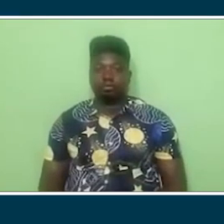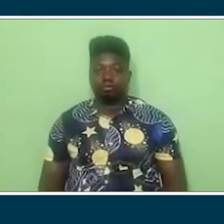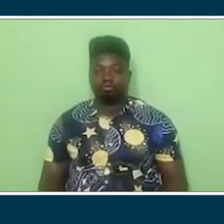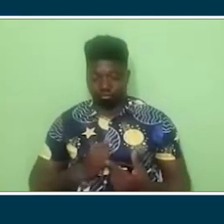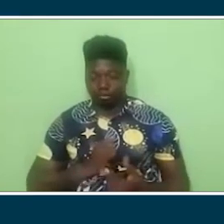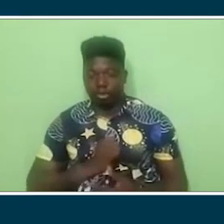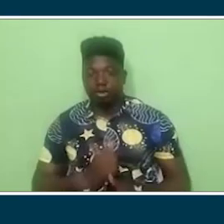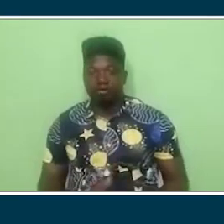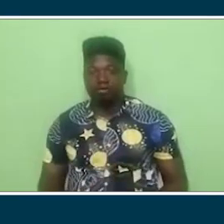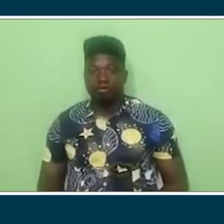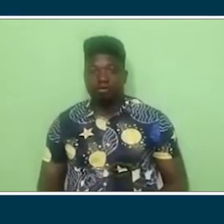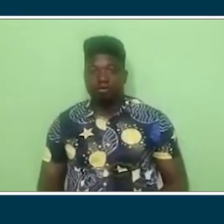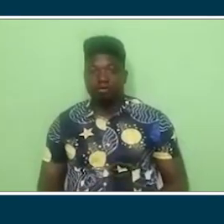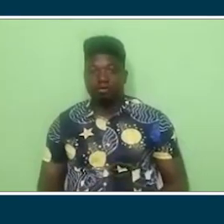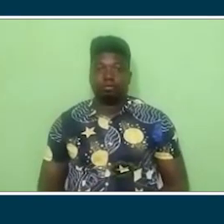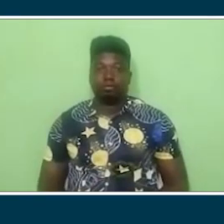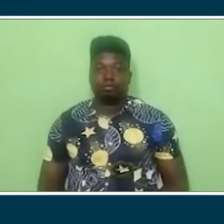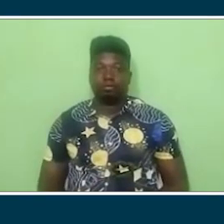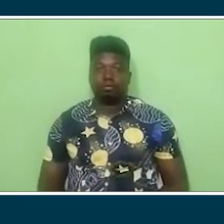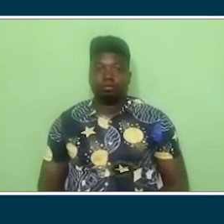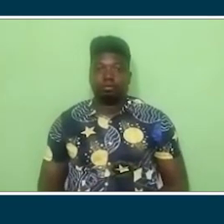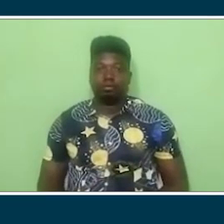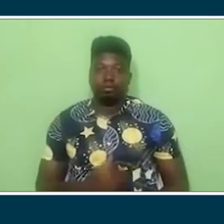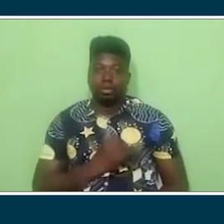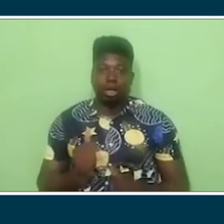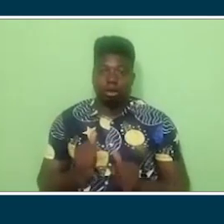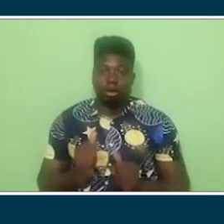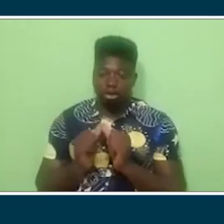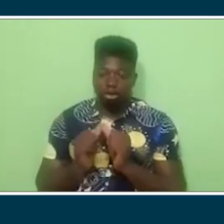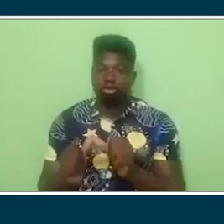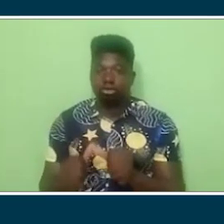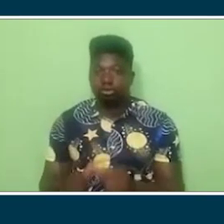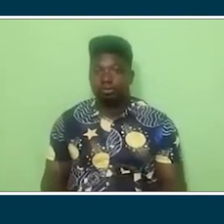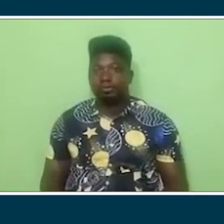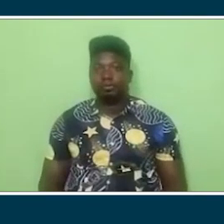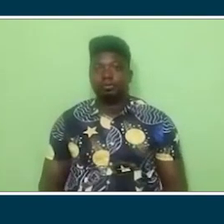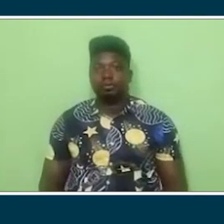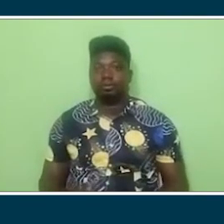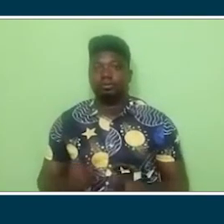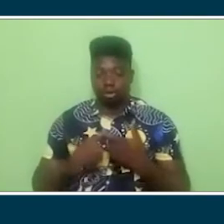said, the virus of supremacy will continue to try to